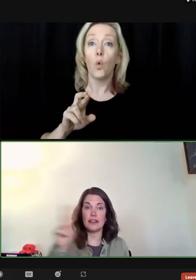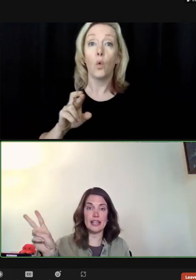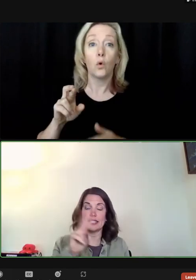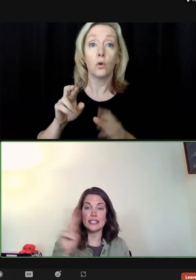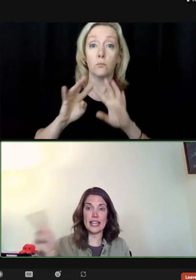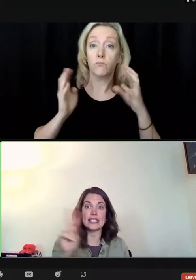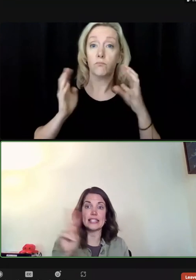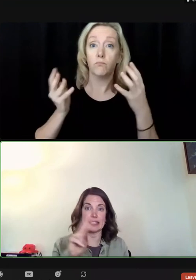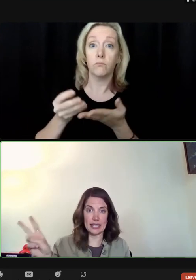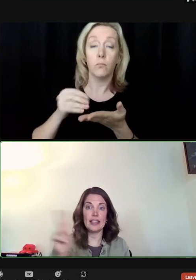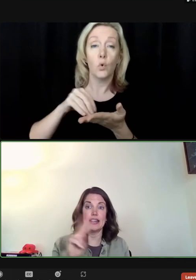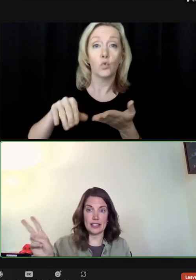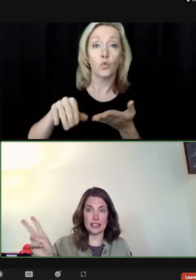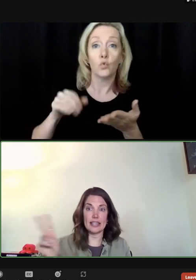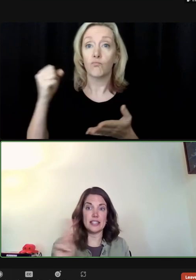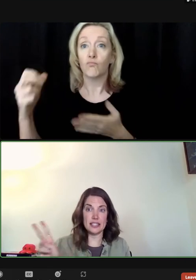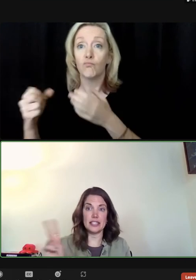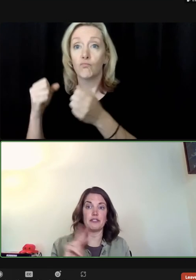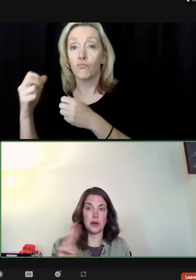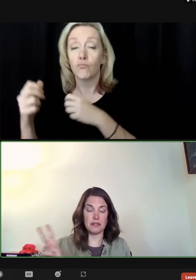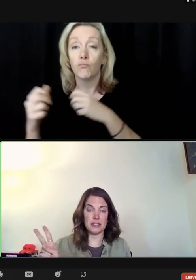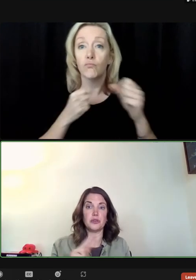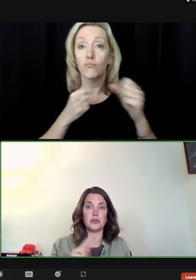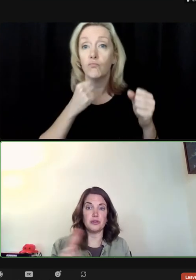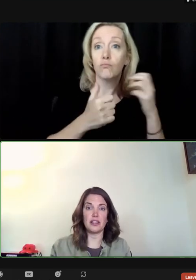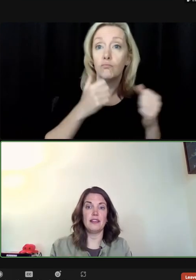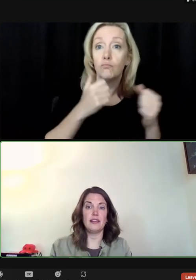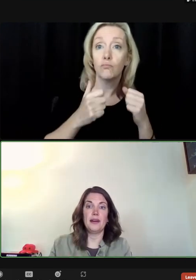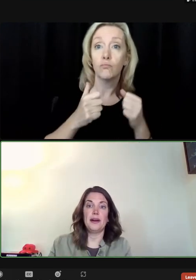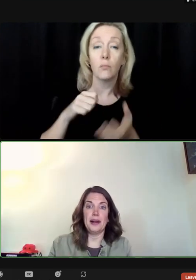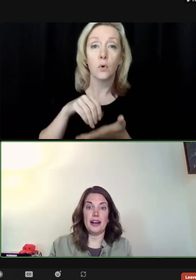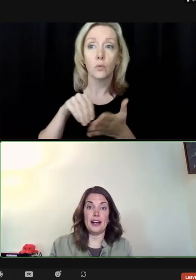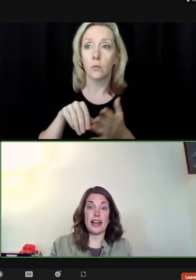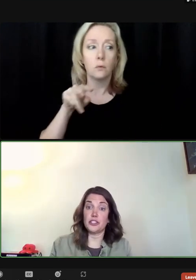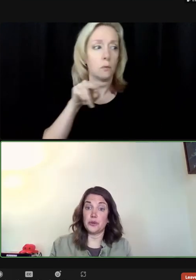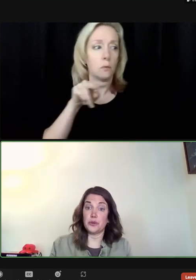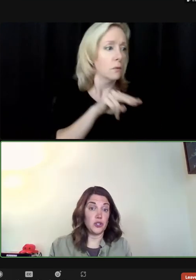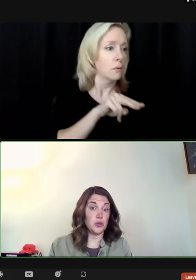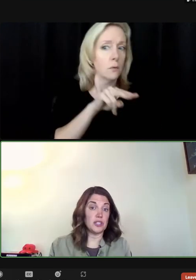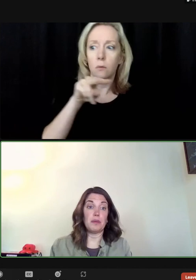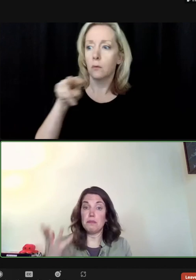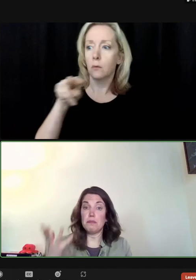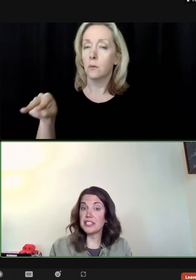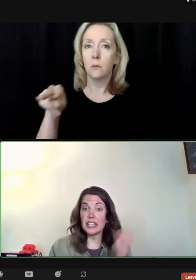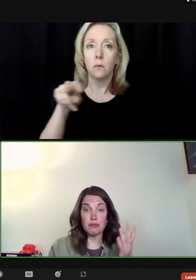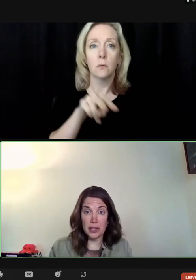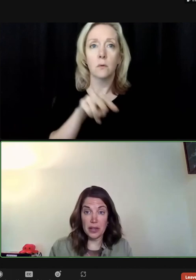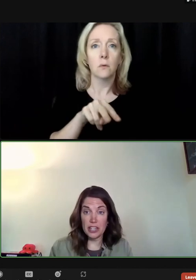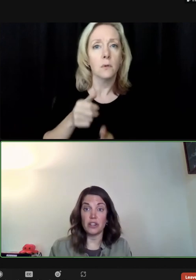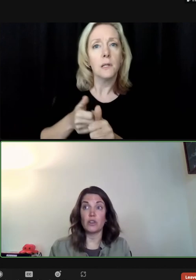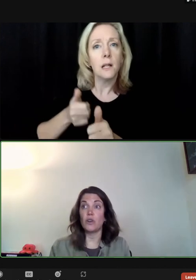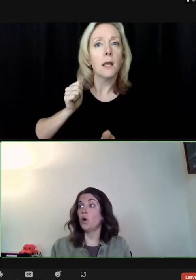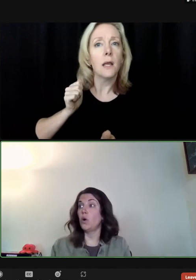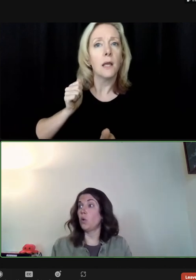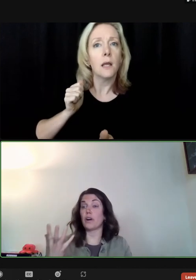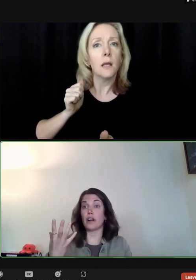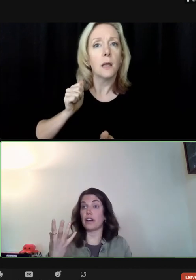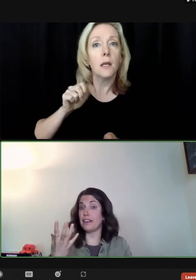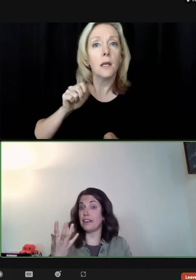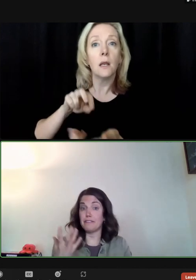doesn't happen instantaneously like it does if you have typical vision. And so then students can be missing